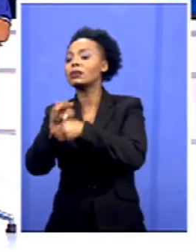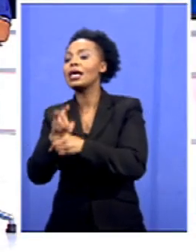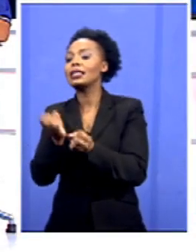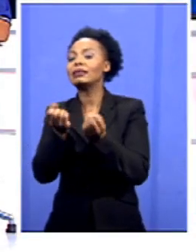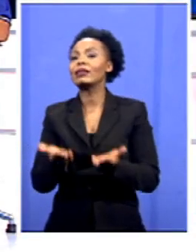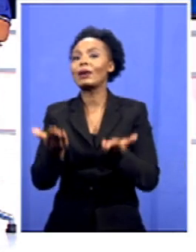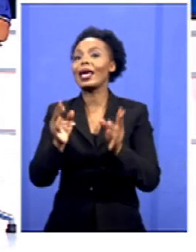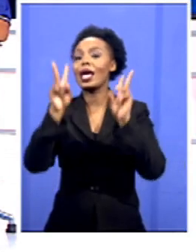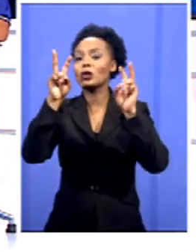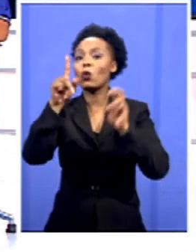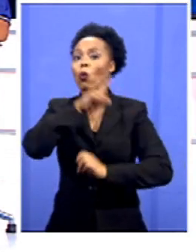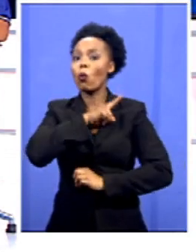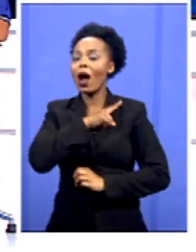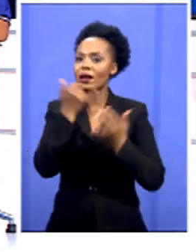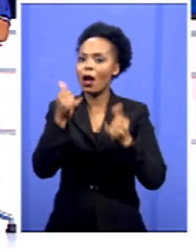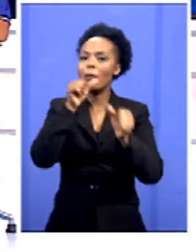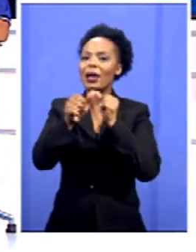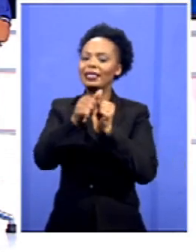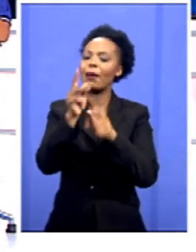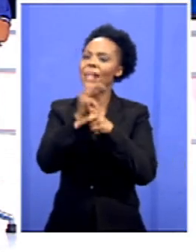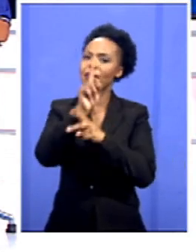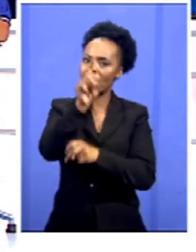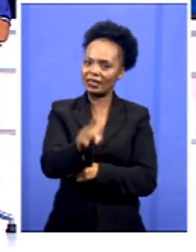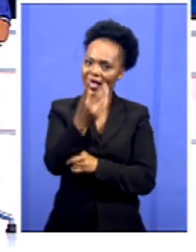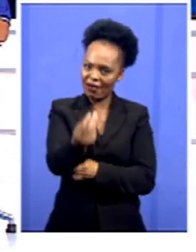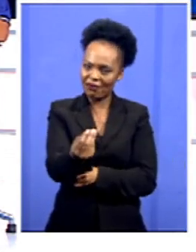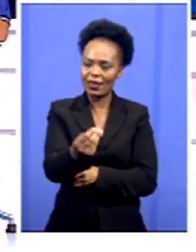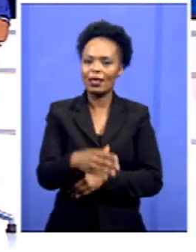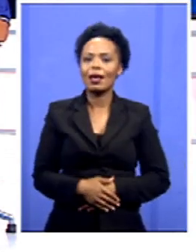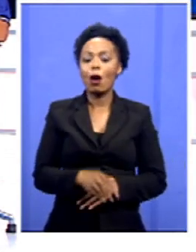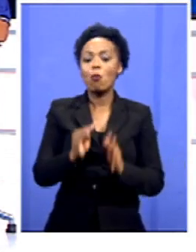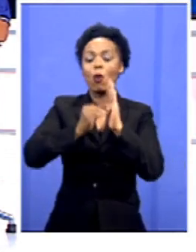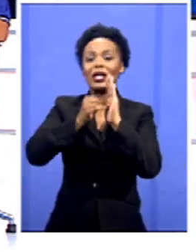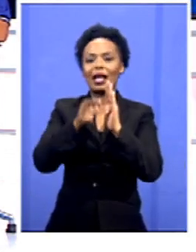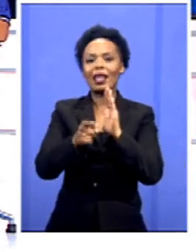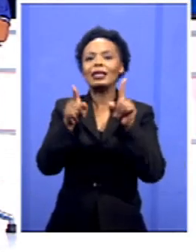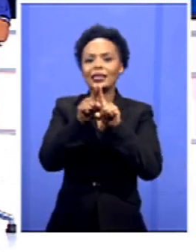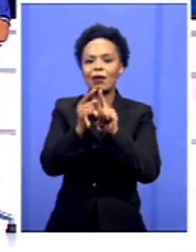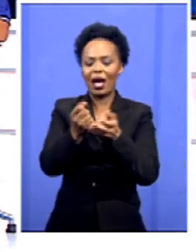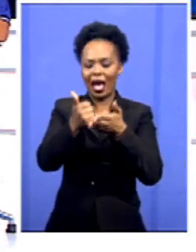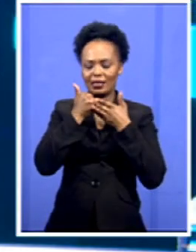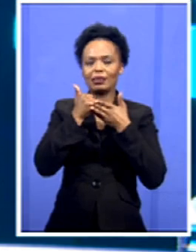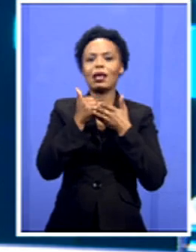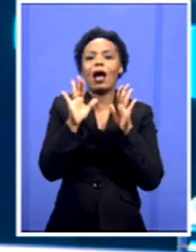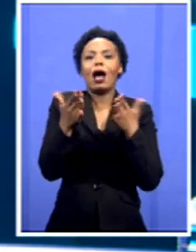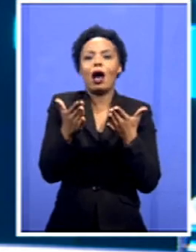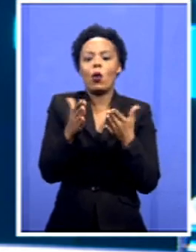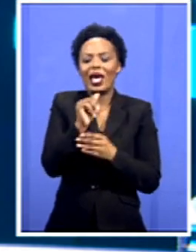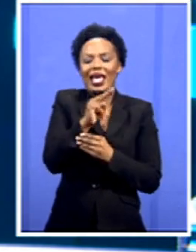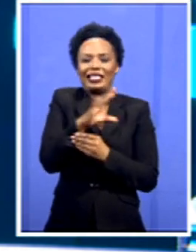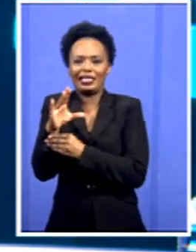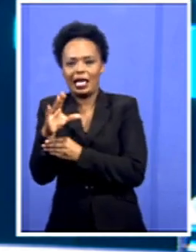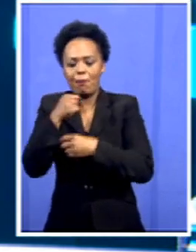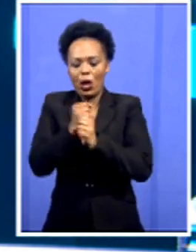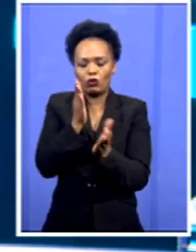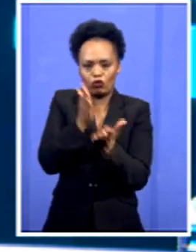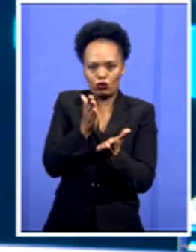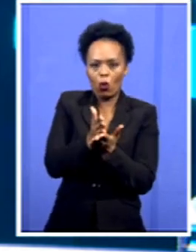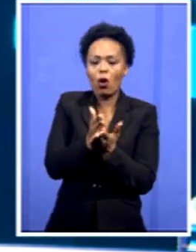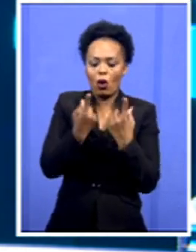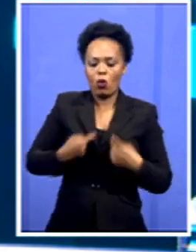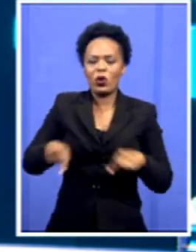issues, because now there must be better planning. So that model will also assist us in terms of the, you know, the ANC to ensure that we